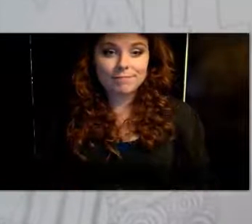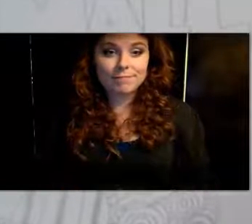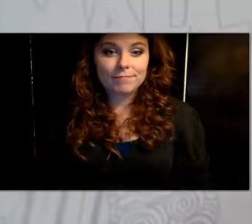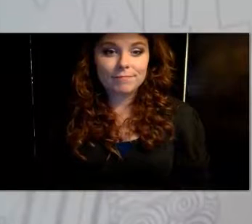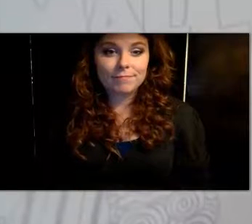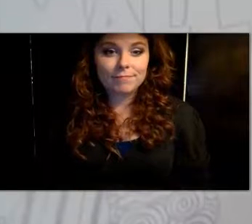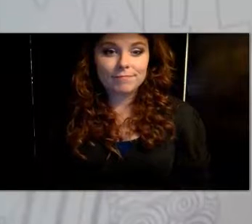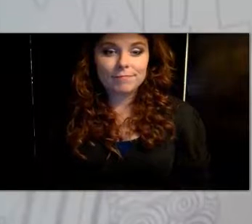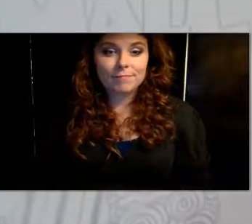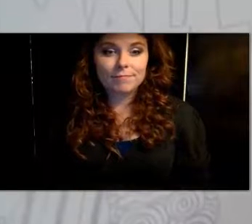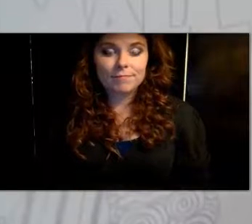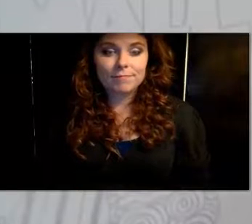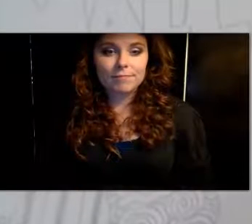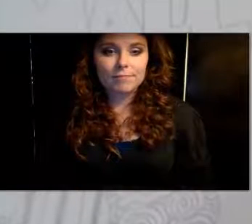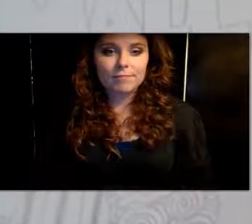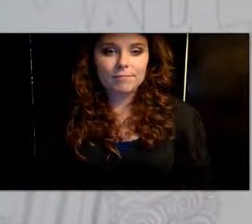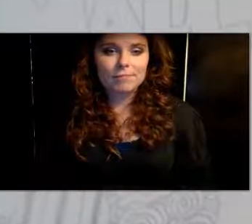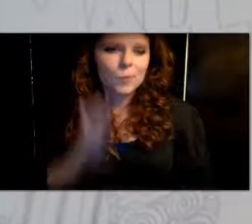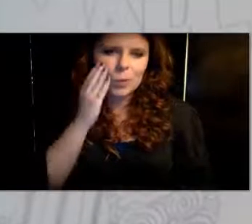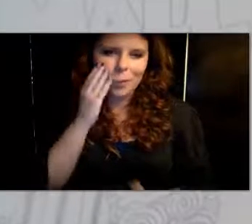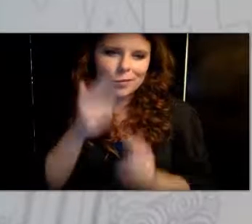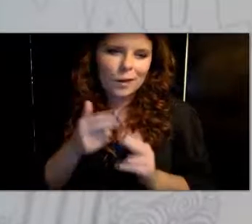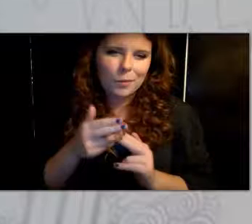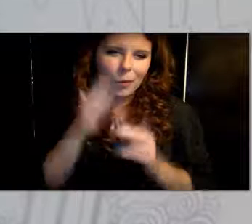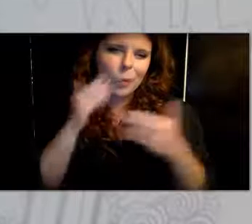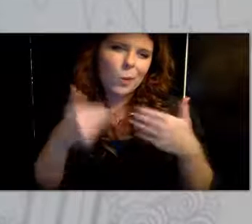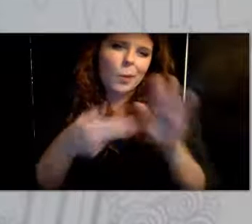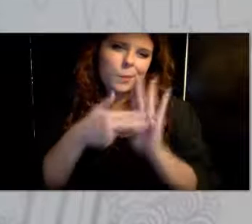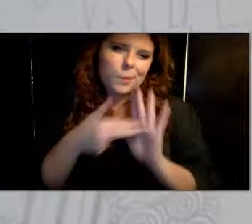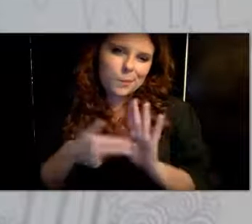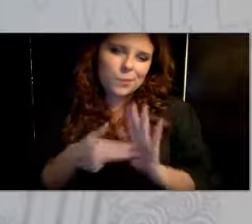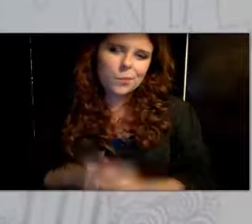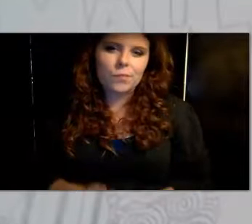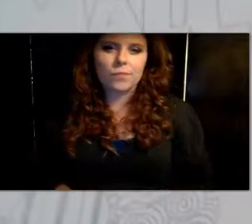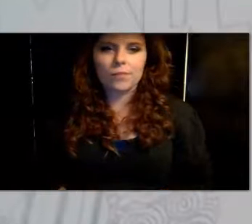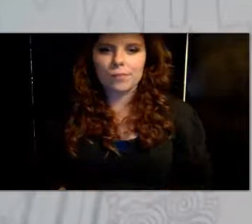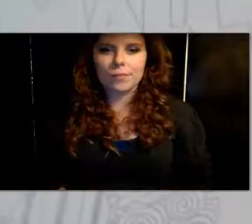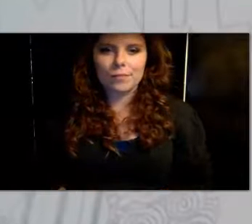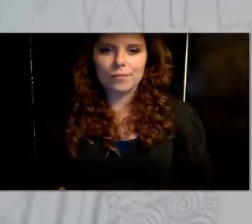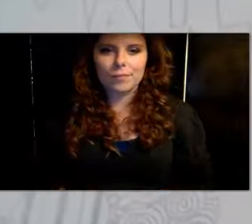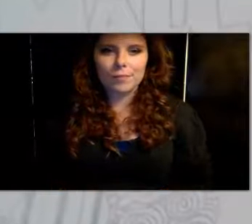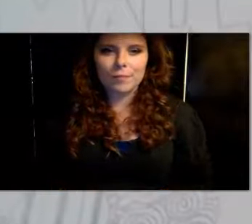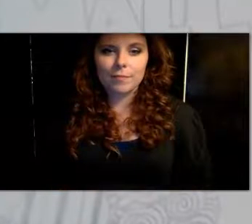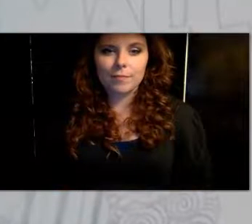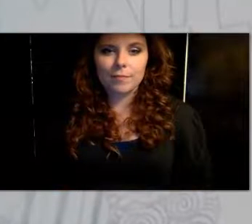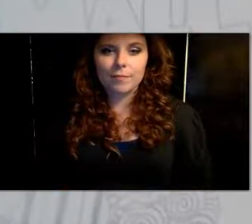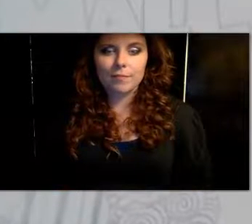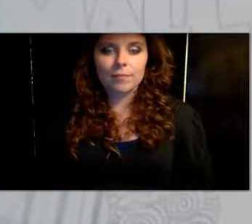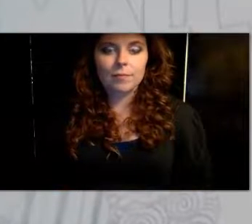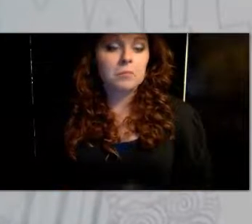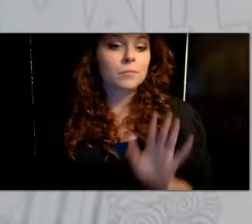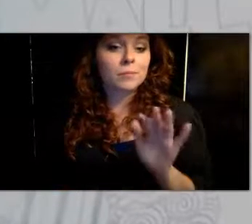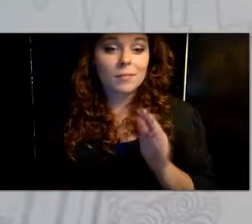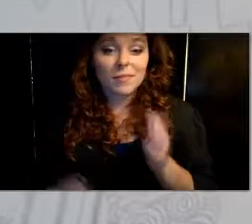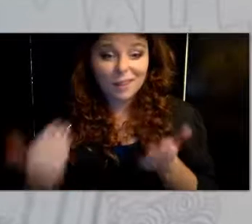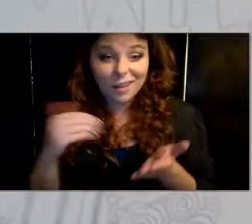Okay. We know what these ones are, but we'll just go ahead and write a square. And again, just